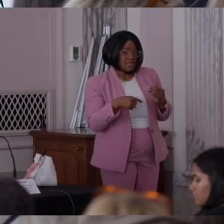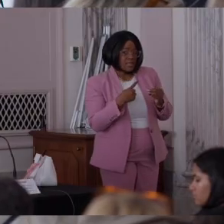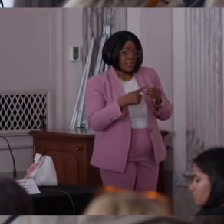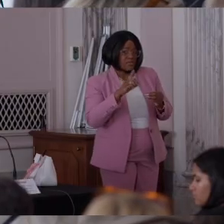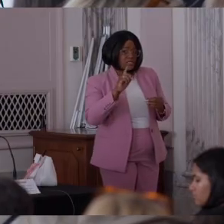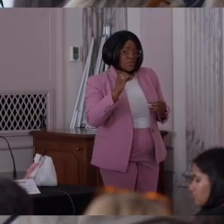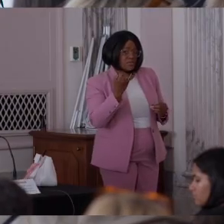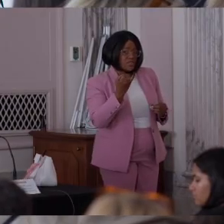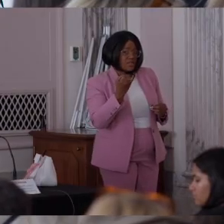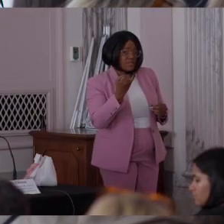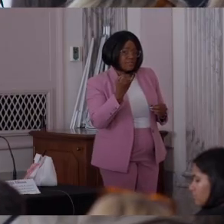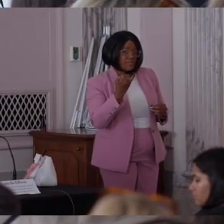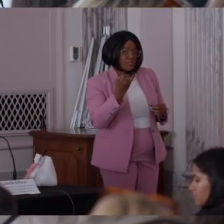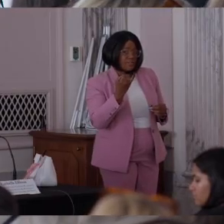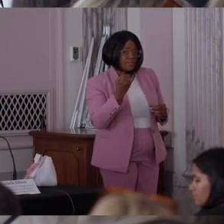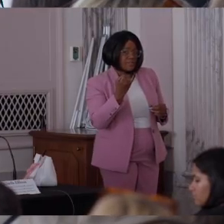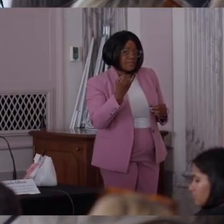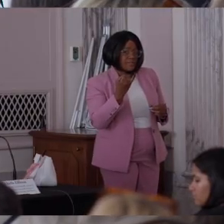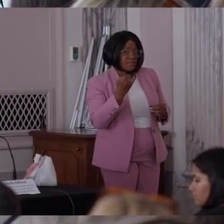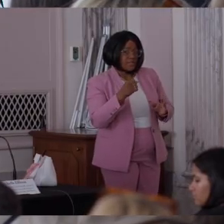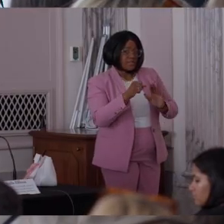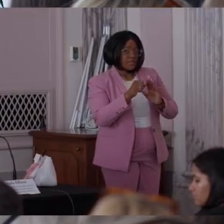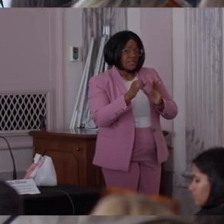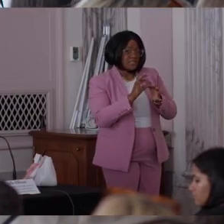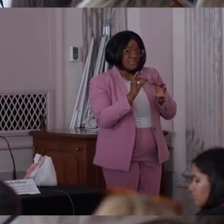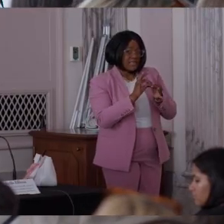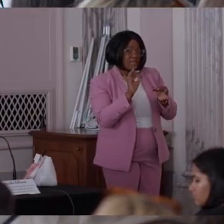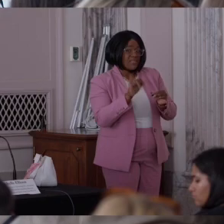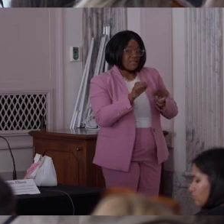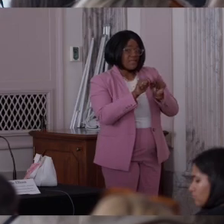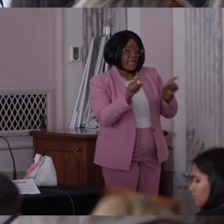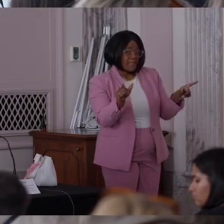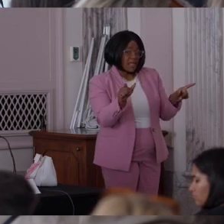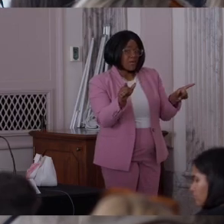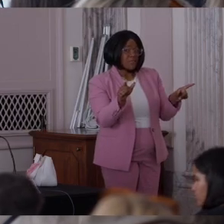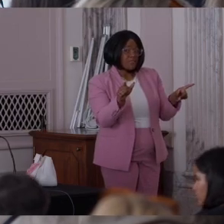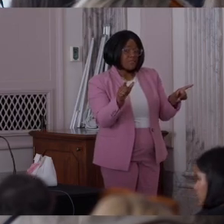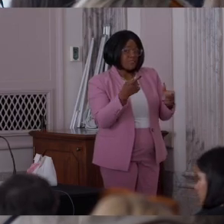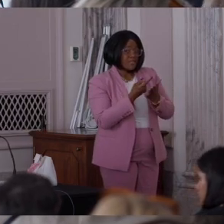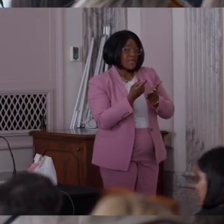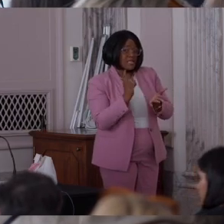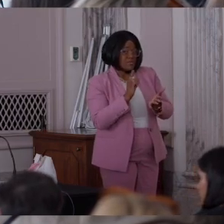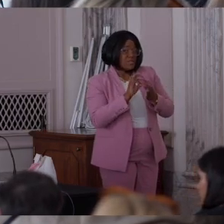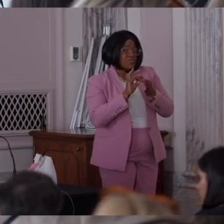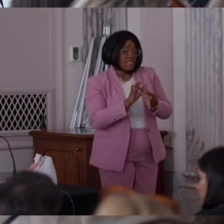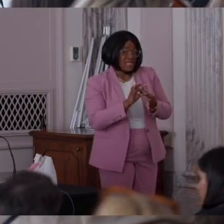DOJ statement that came out last week,